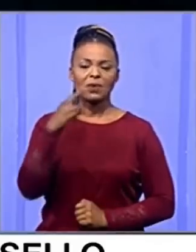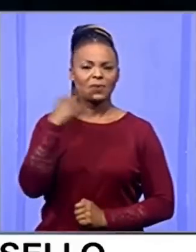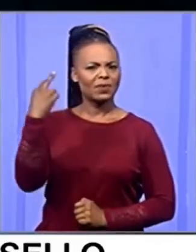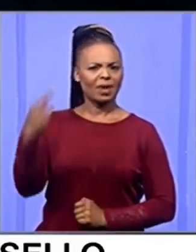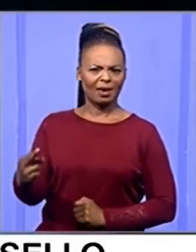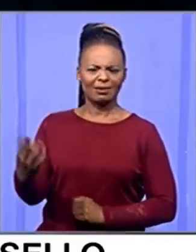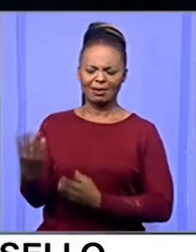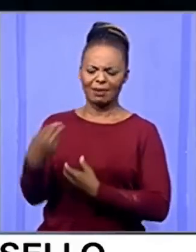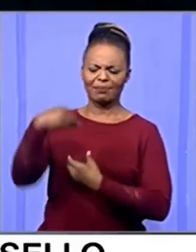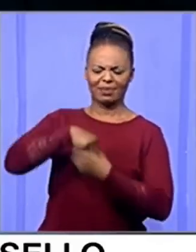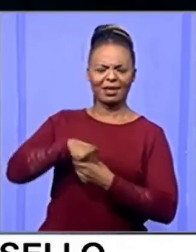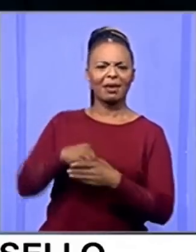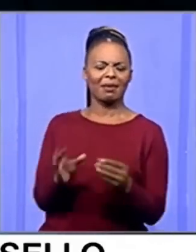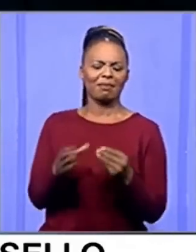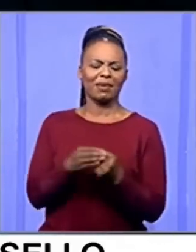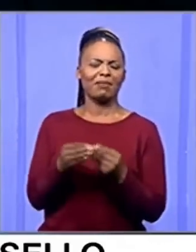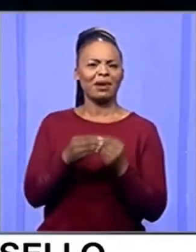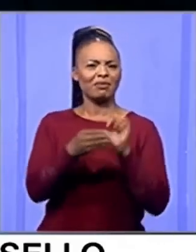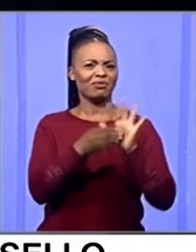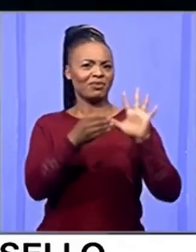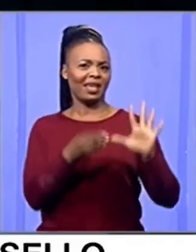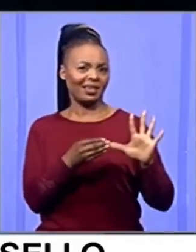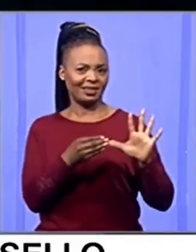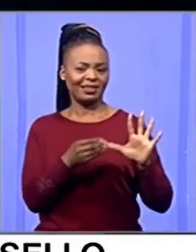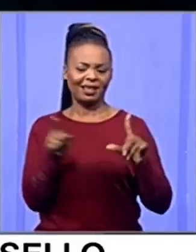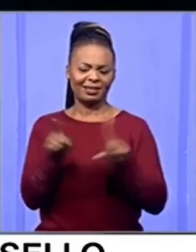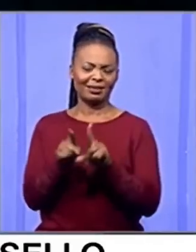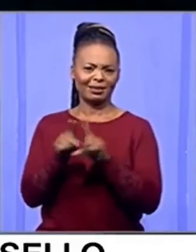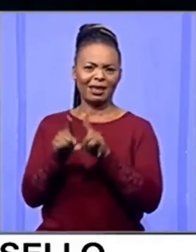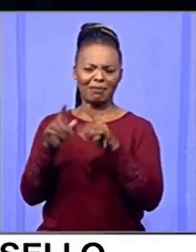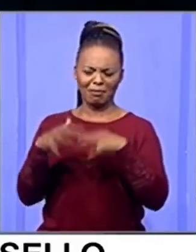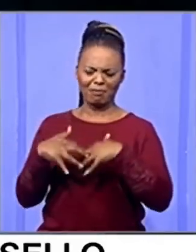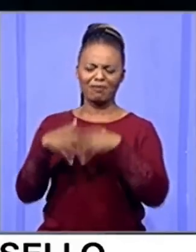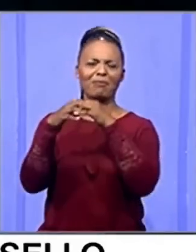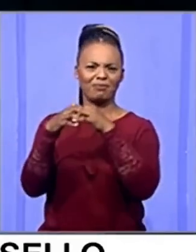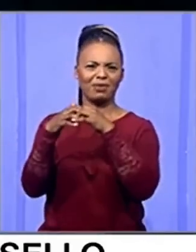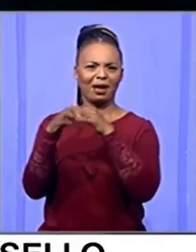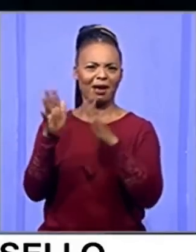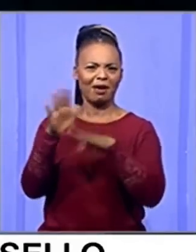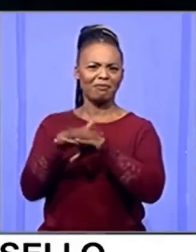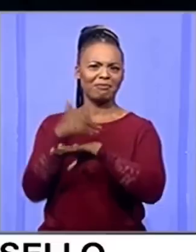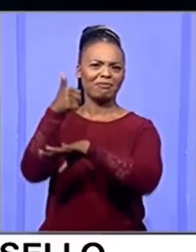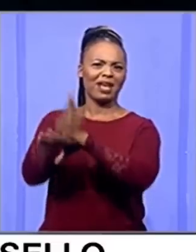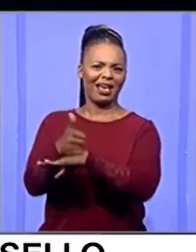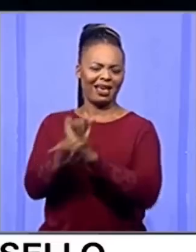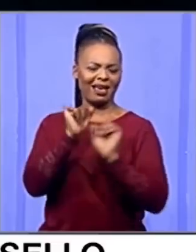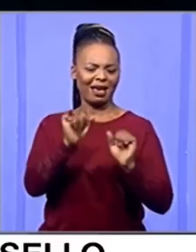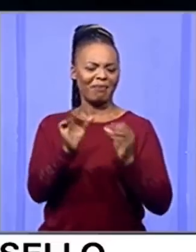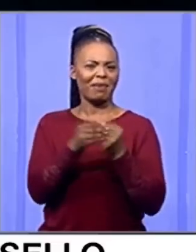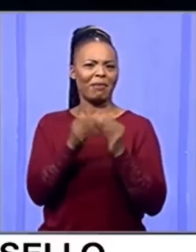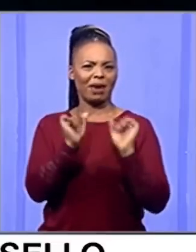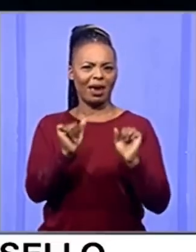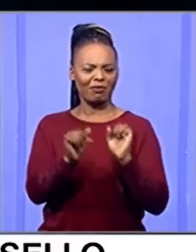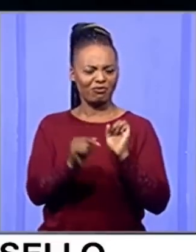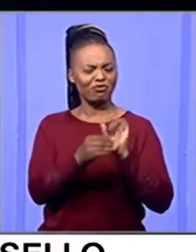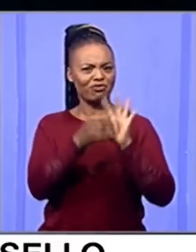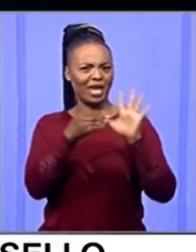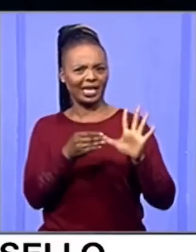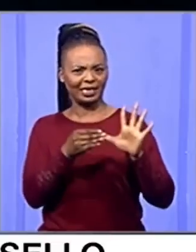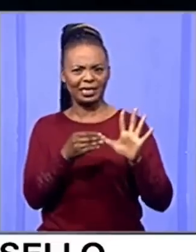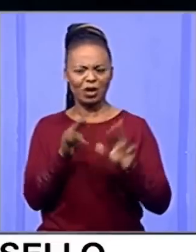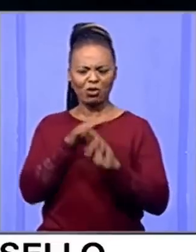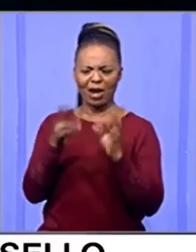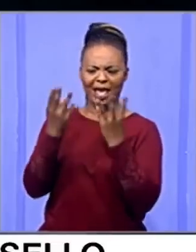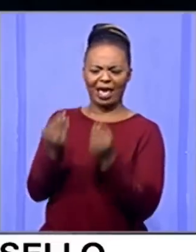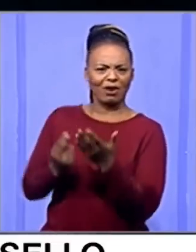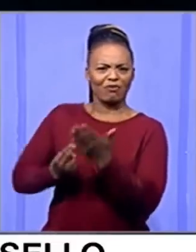of Brics and they are the founding member of Brics. We don't have a right to say to them bring so and so,